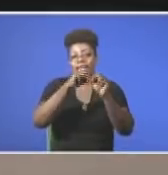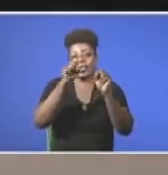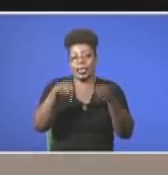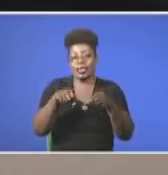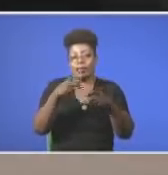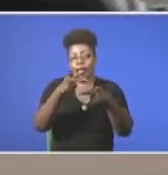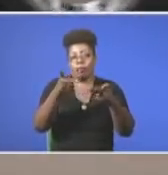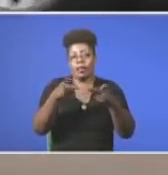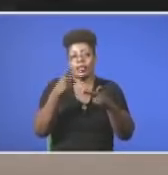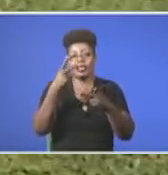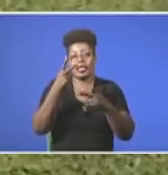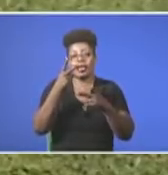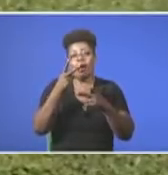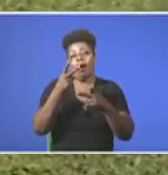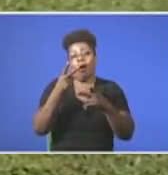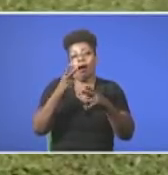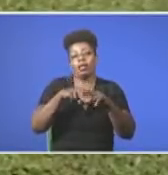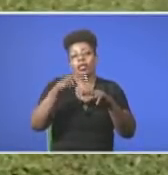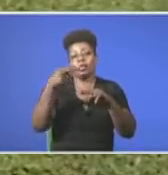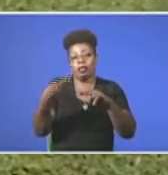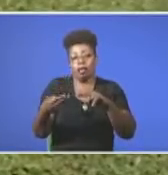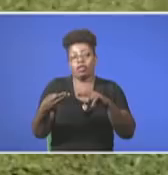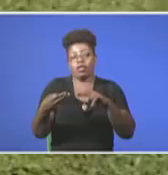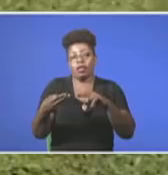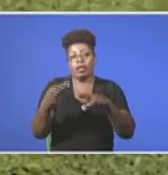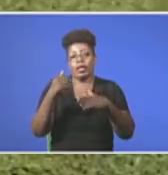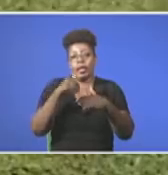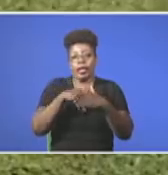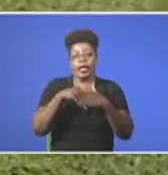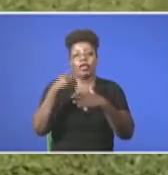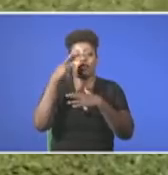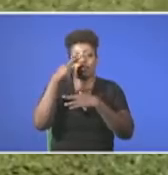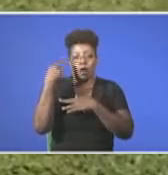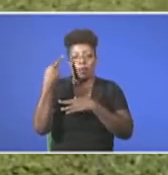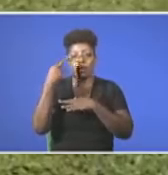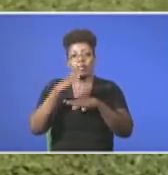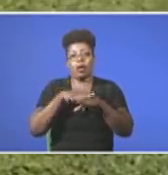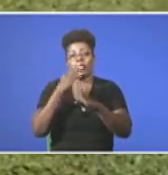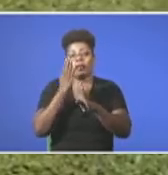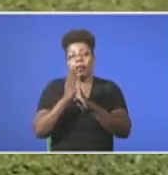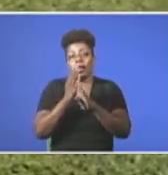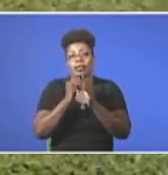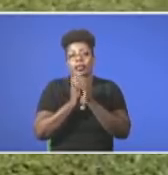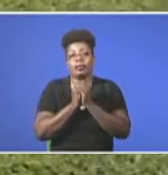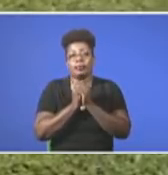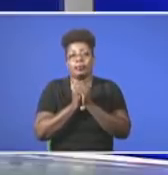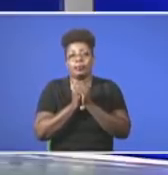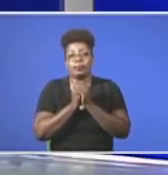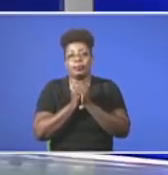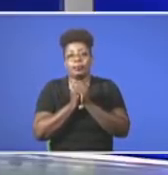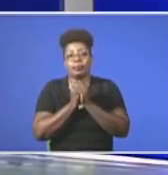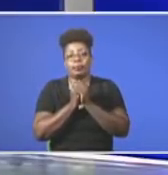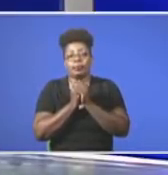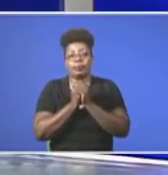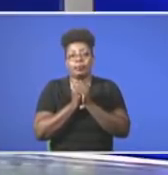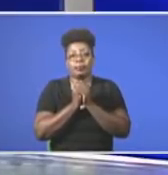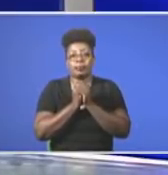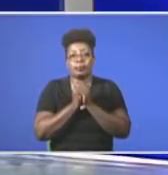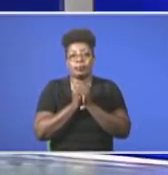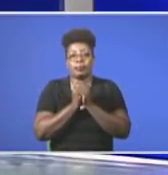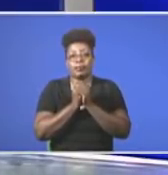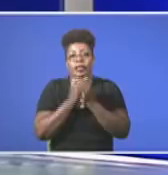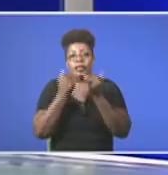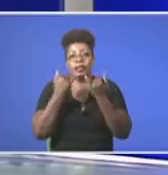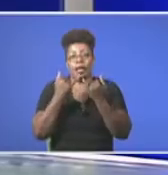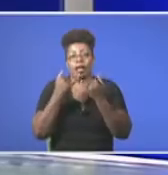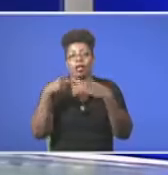may see a reduction in bus-related armed robberies. For ZNS News, I'm Amajal Knowles. Well, we reached out to Road